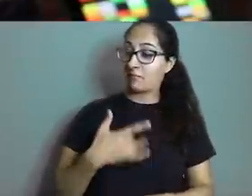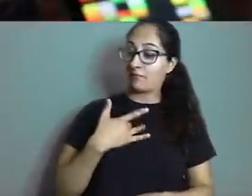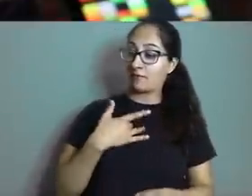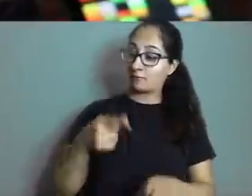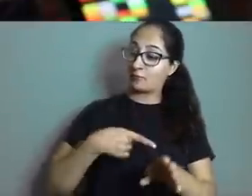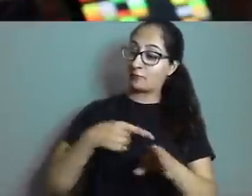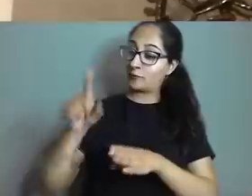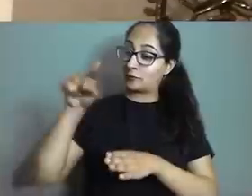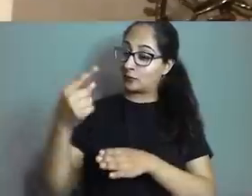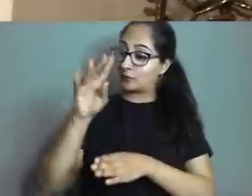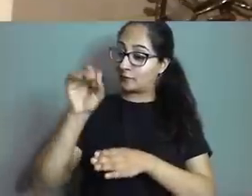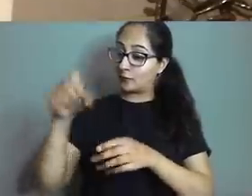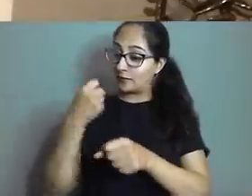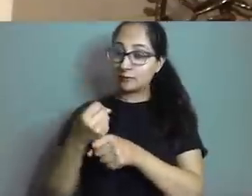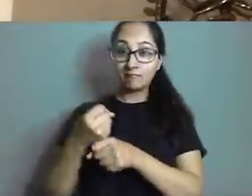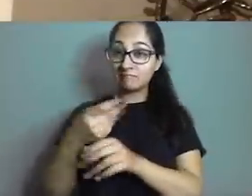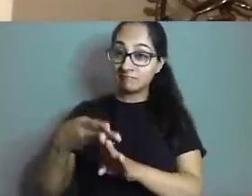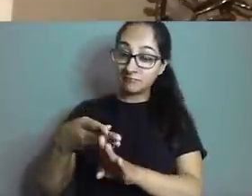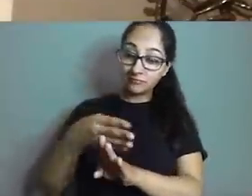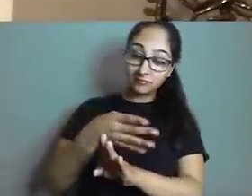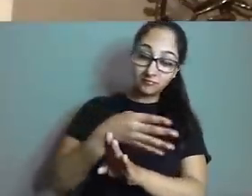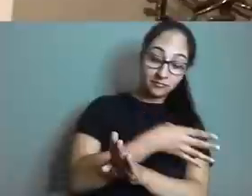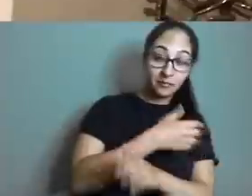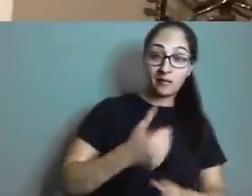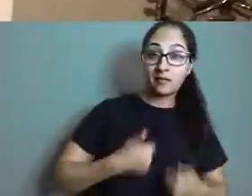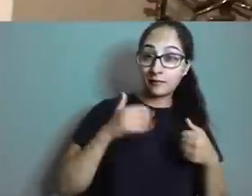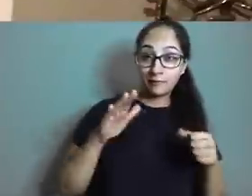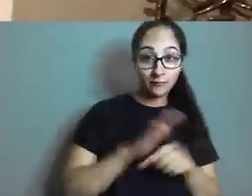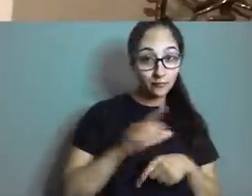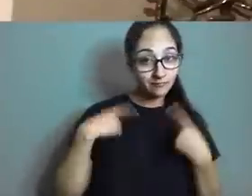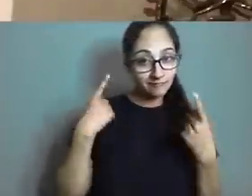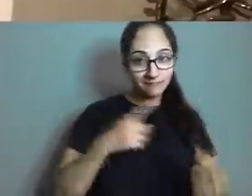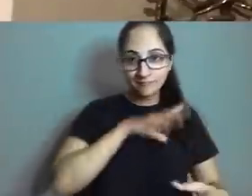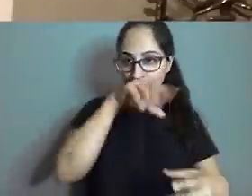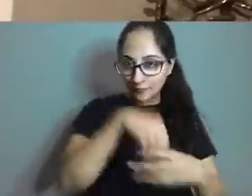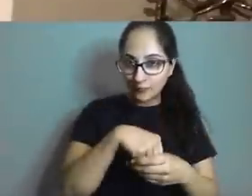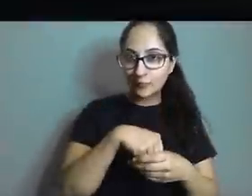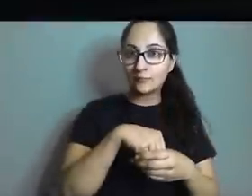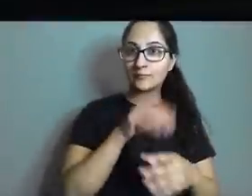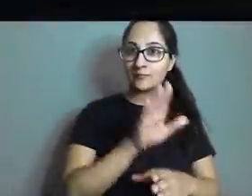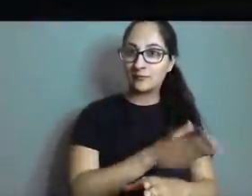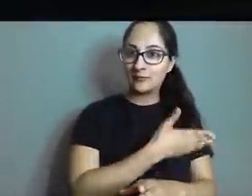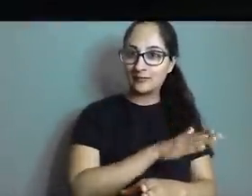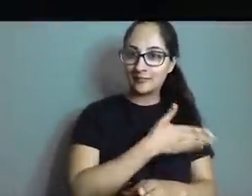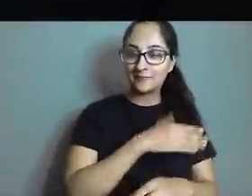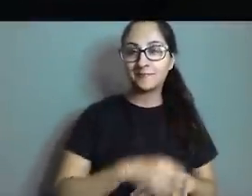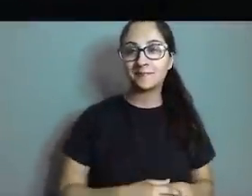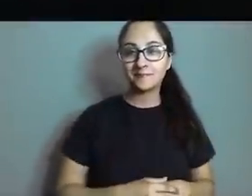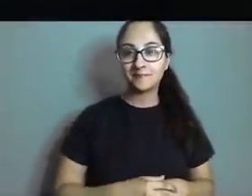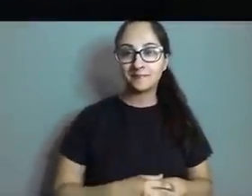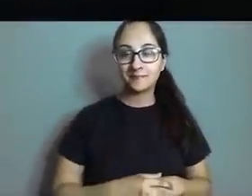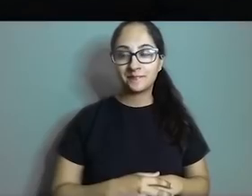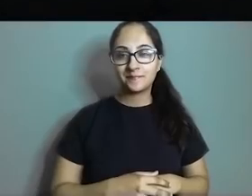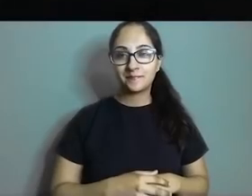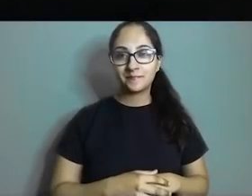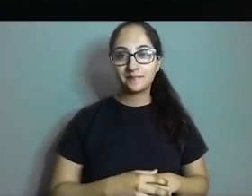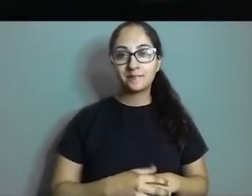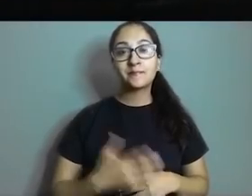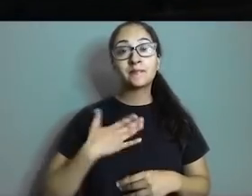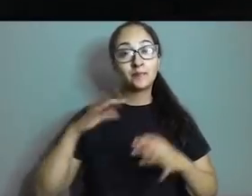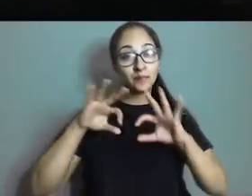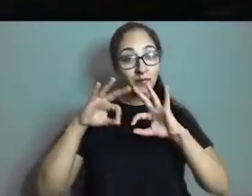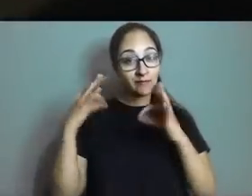life the story that my family tells is that i